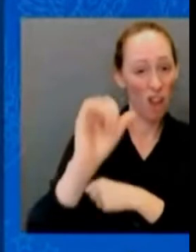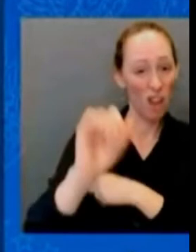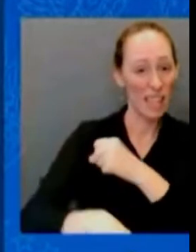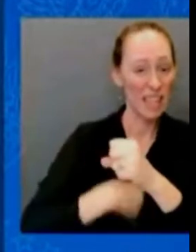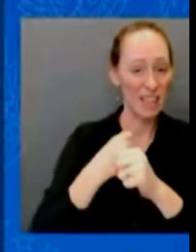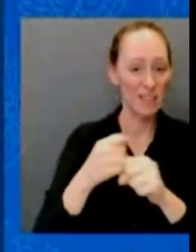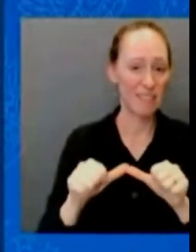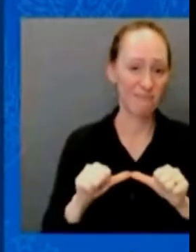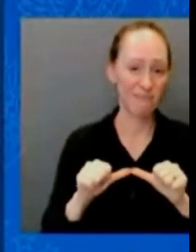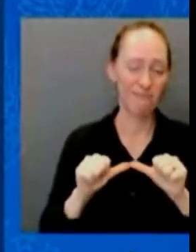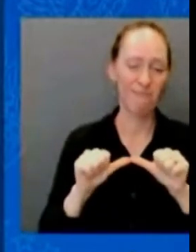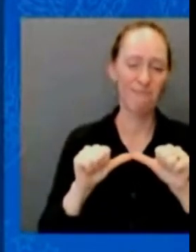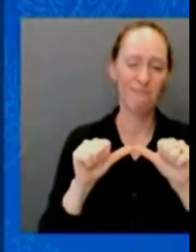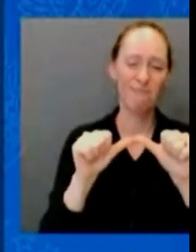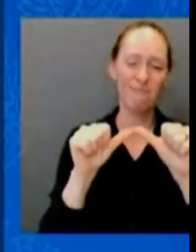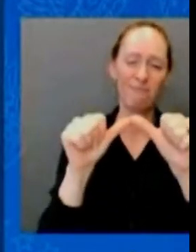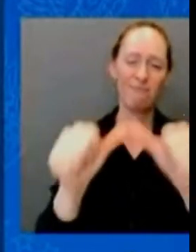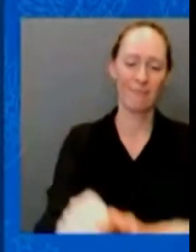their commitment to invest